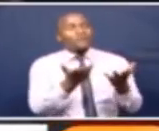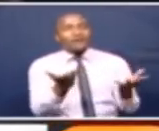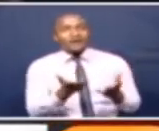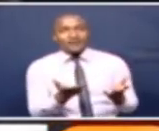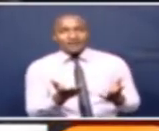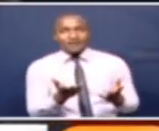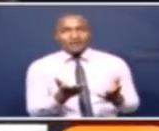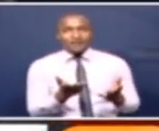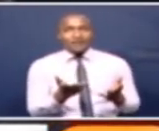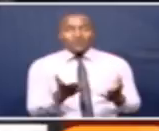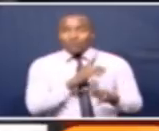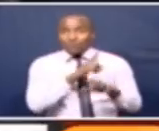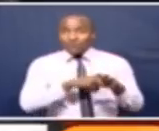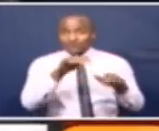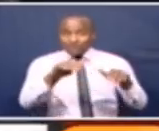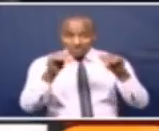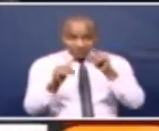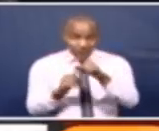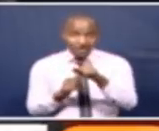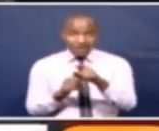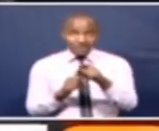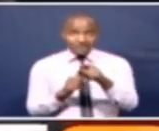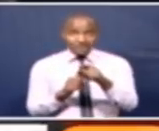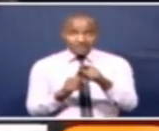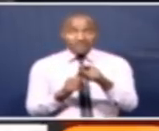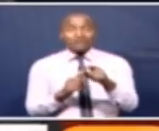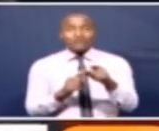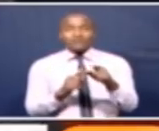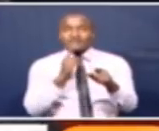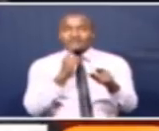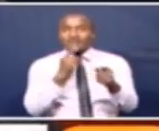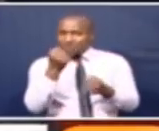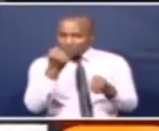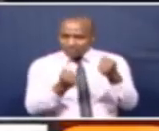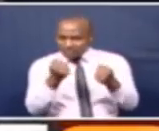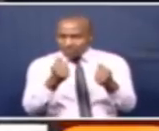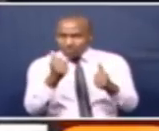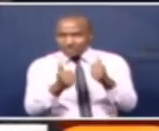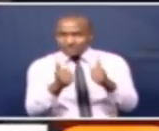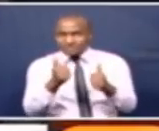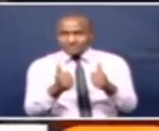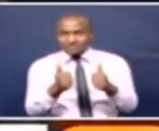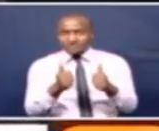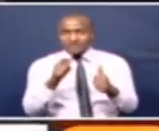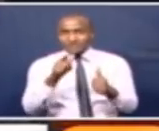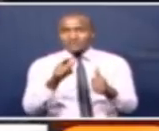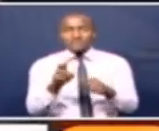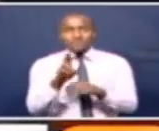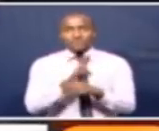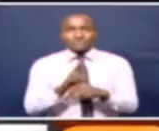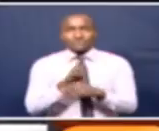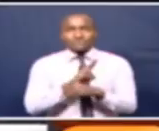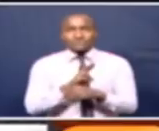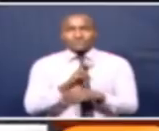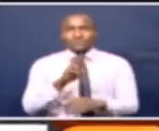So as they were waiting for her, they inquired, which vehicle is she in? She had boarded